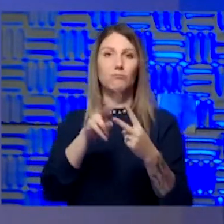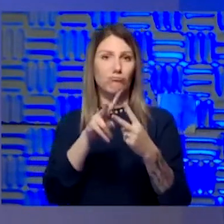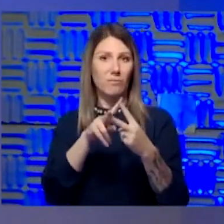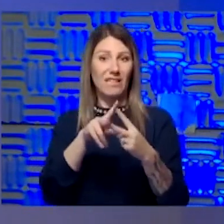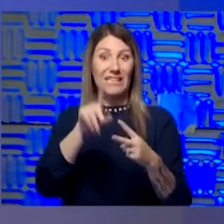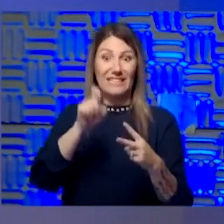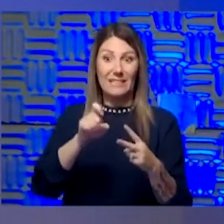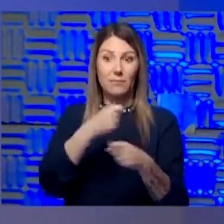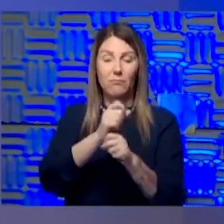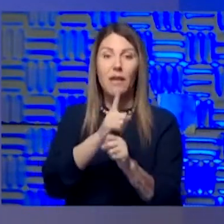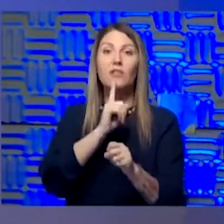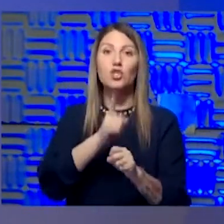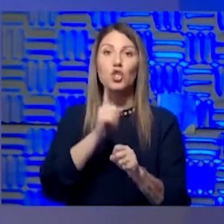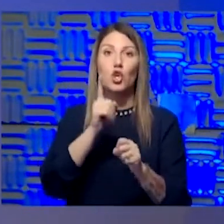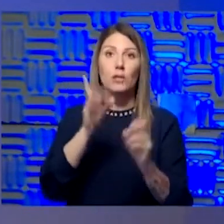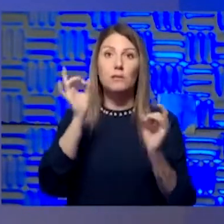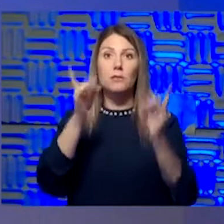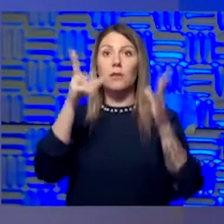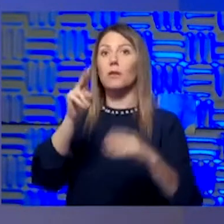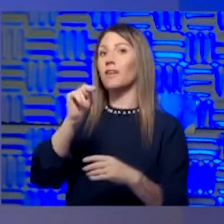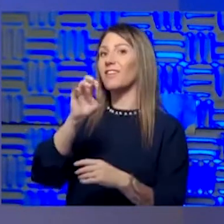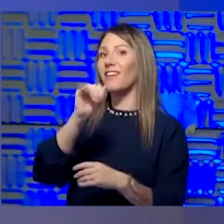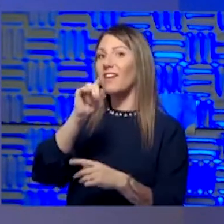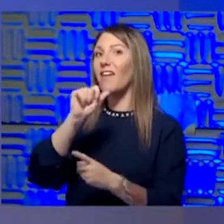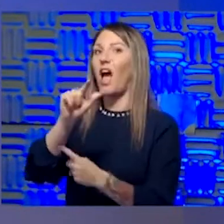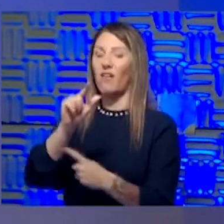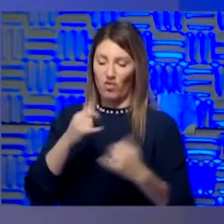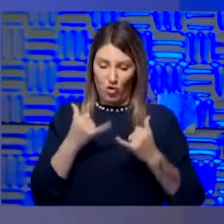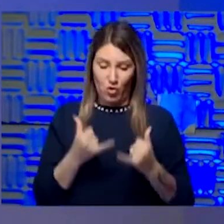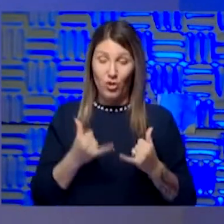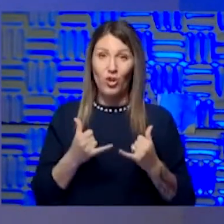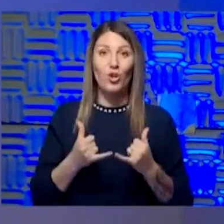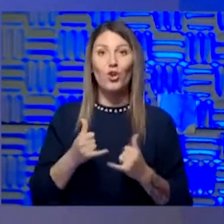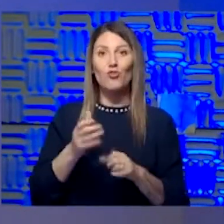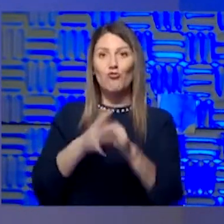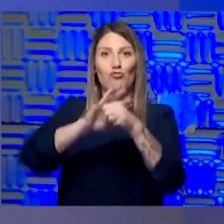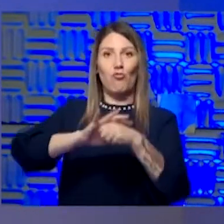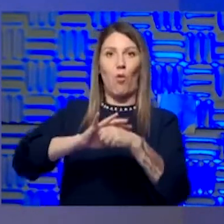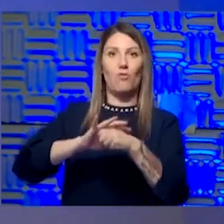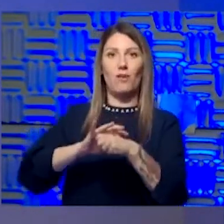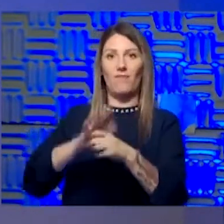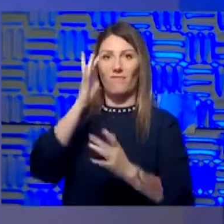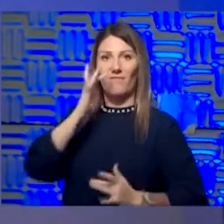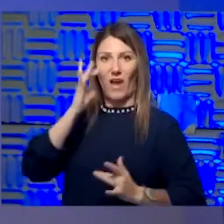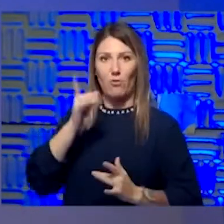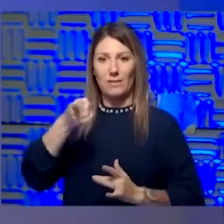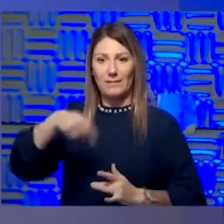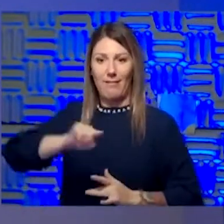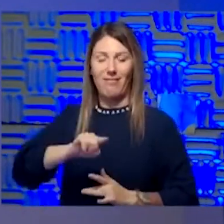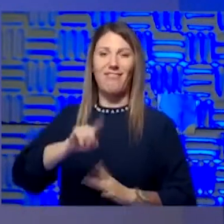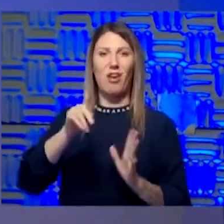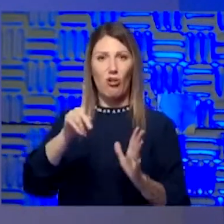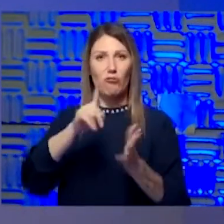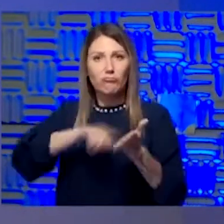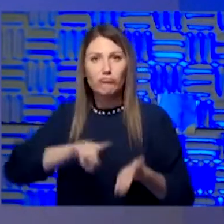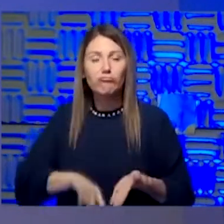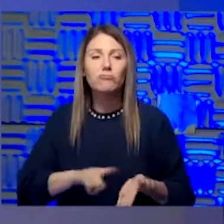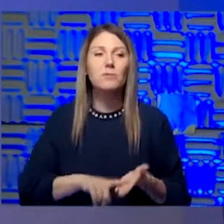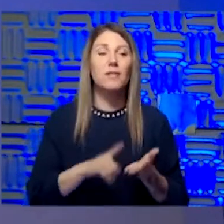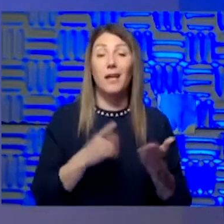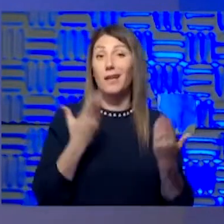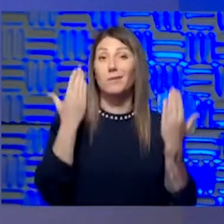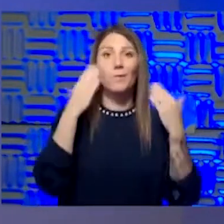novel coronavirus that they're detecting. Also, make sure that we still don't know how much immunity you have just